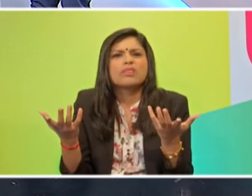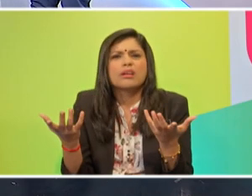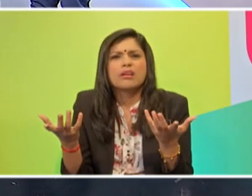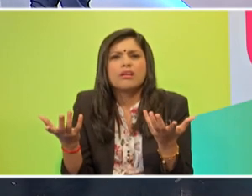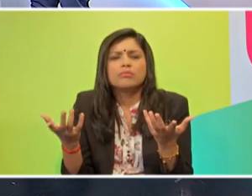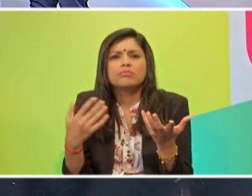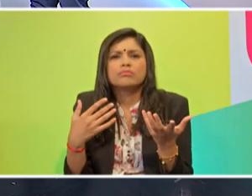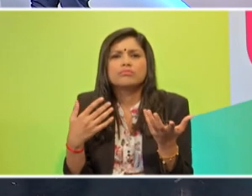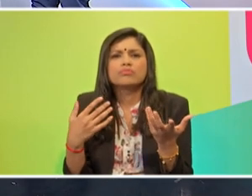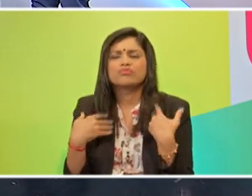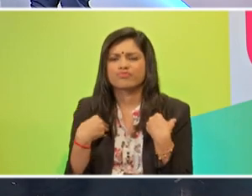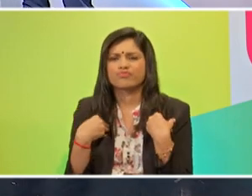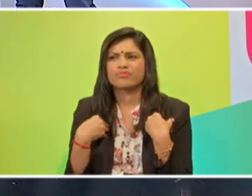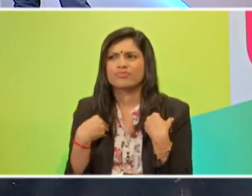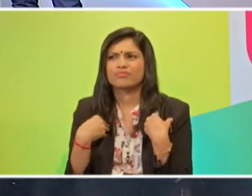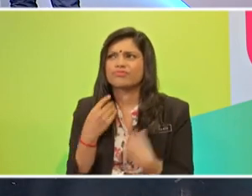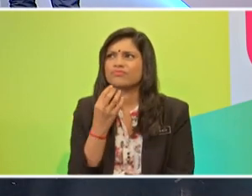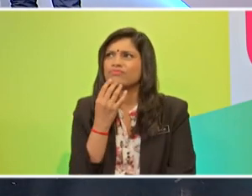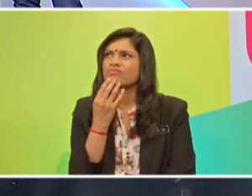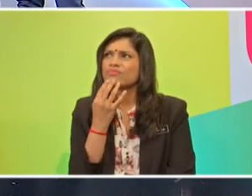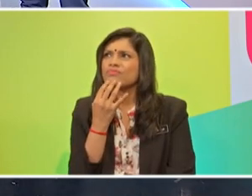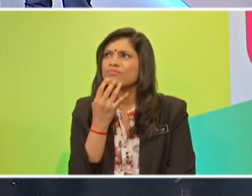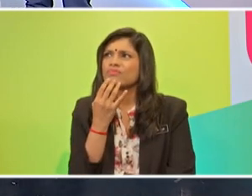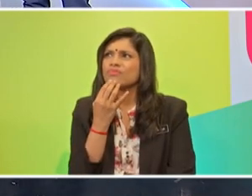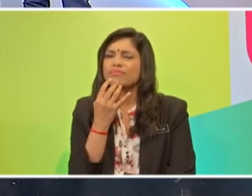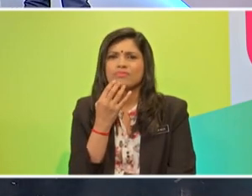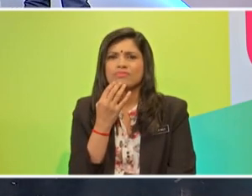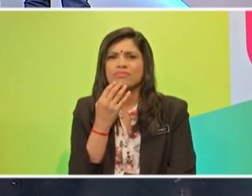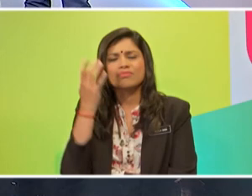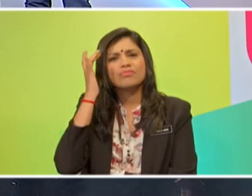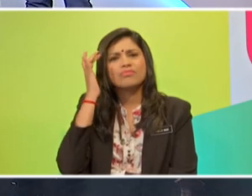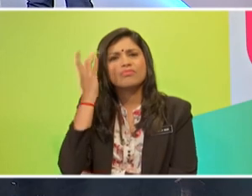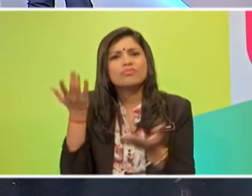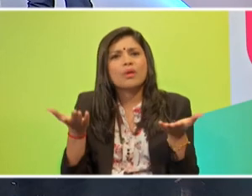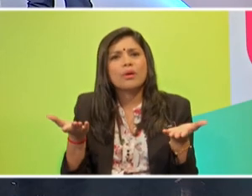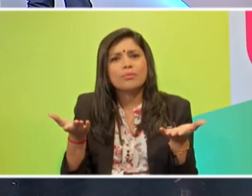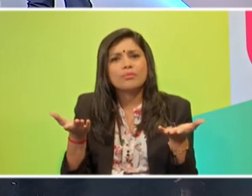what, huh? What is this? This is a,